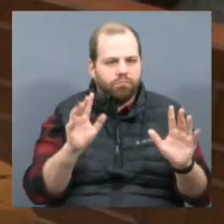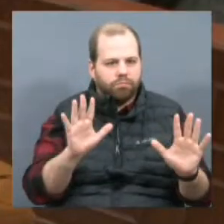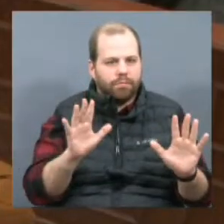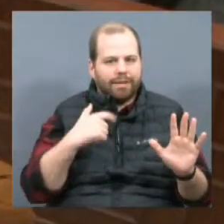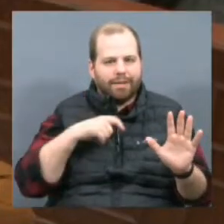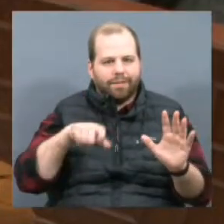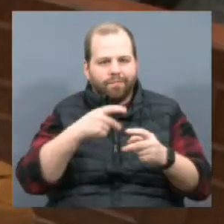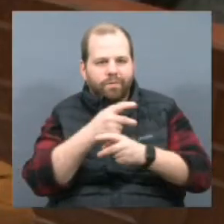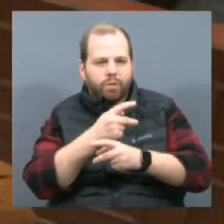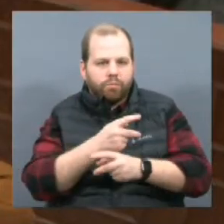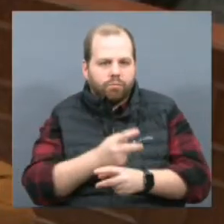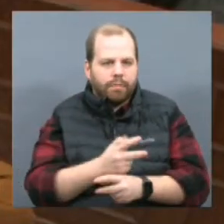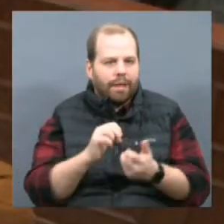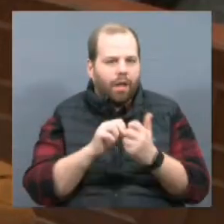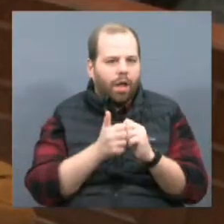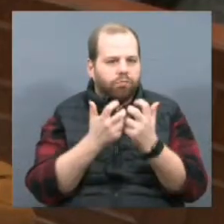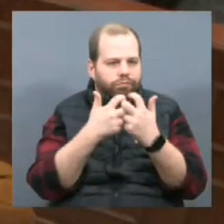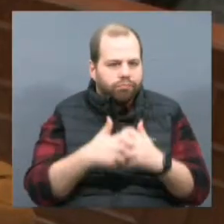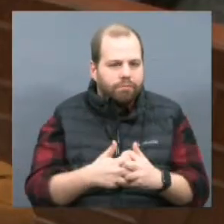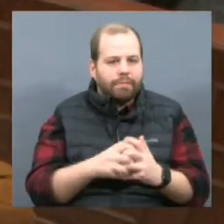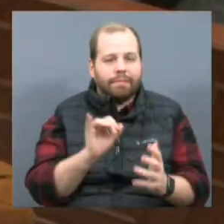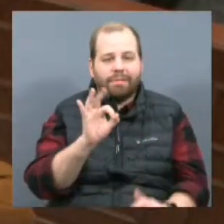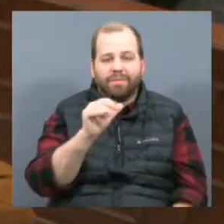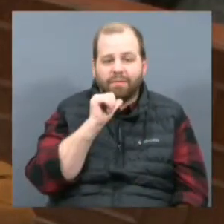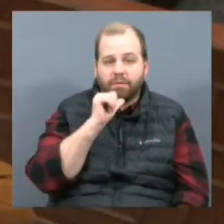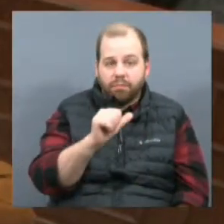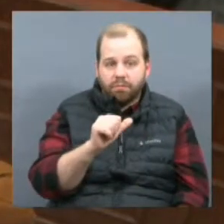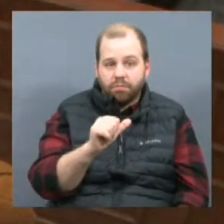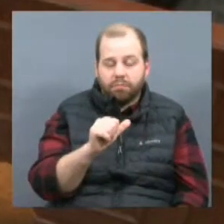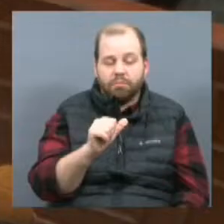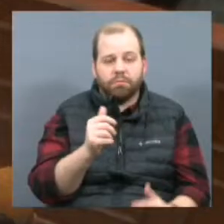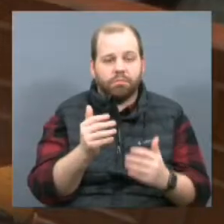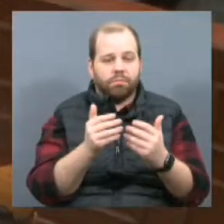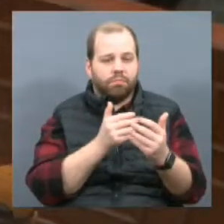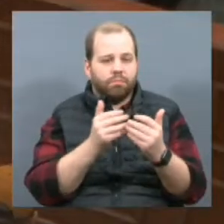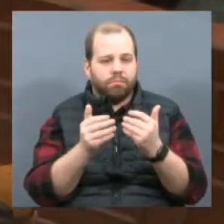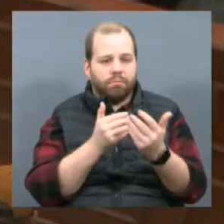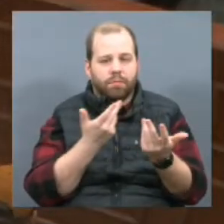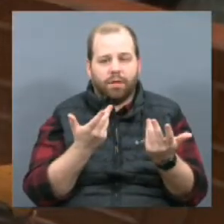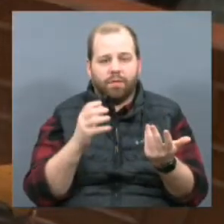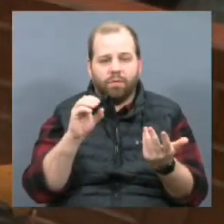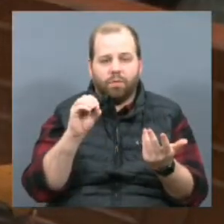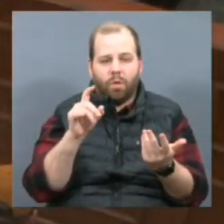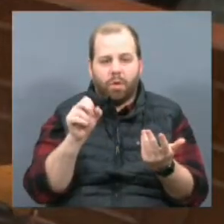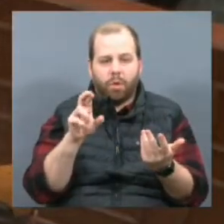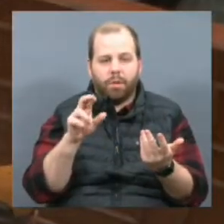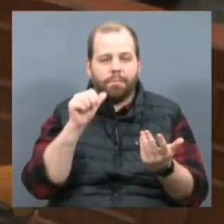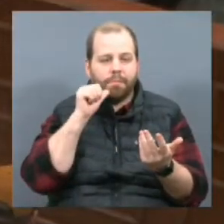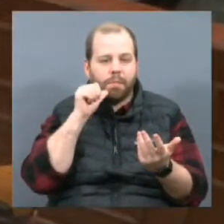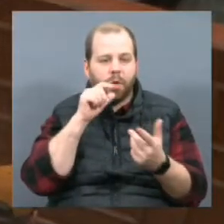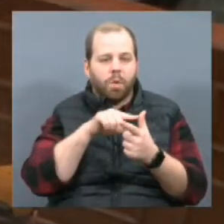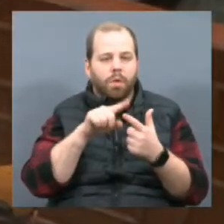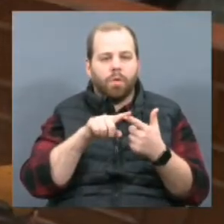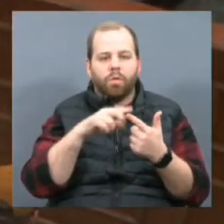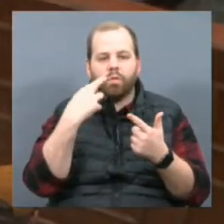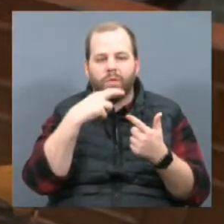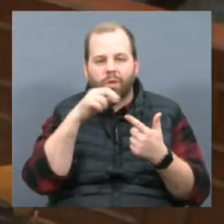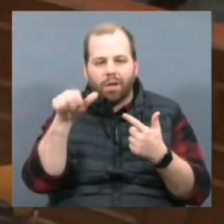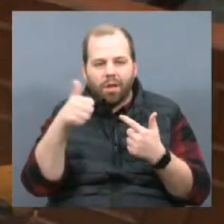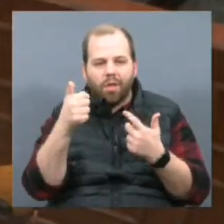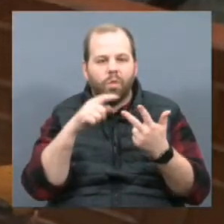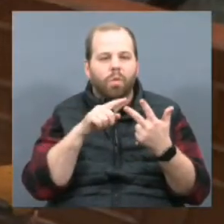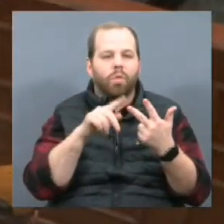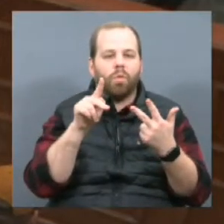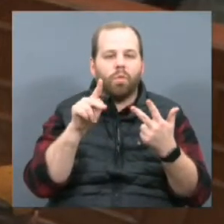got to make this happen. Because if you don't, whether it's the Oyster Bar or some other restaurant or the Kroger there